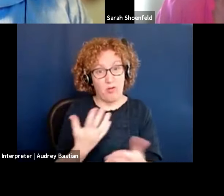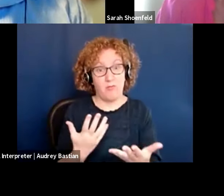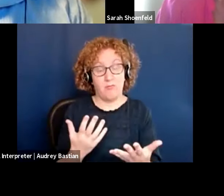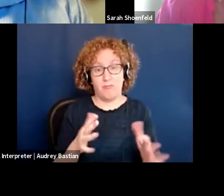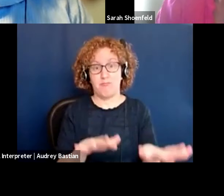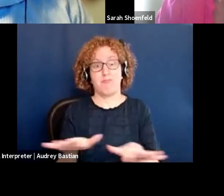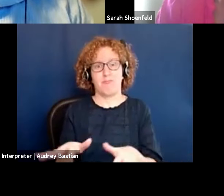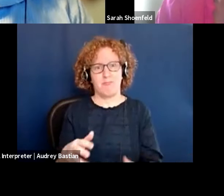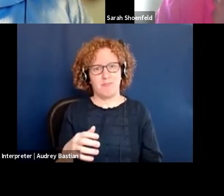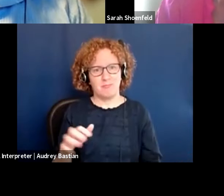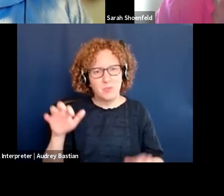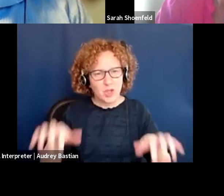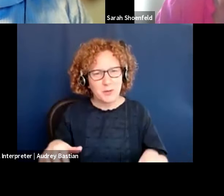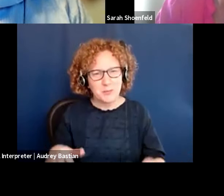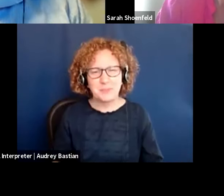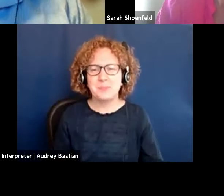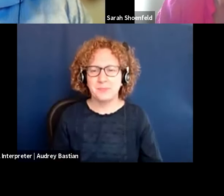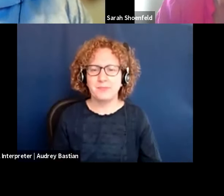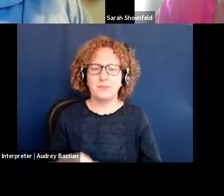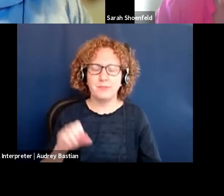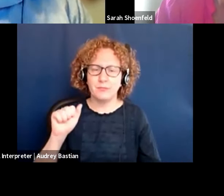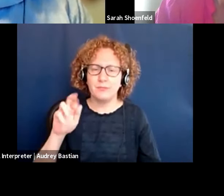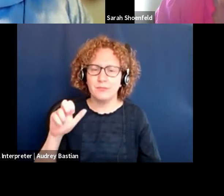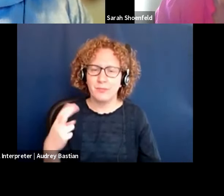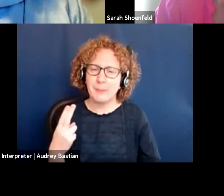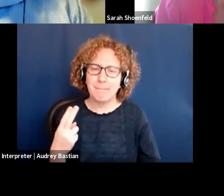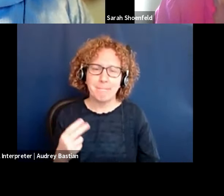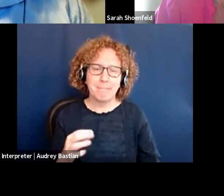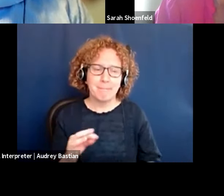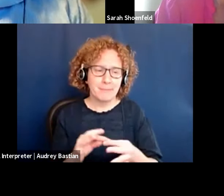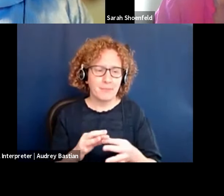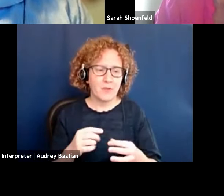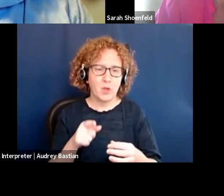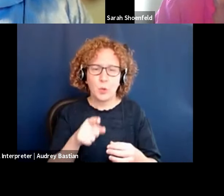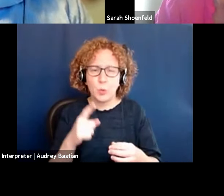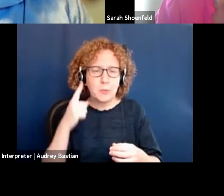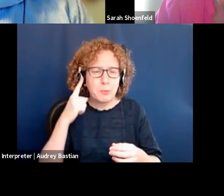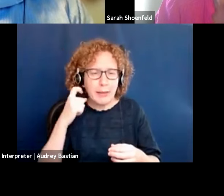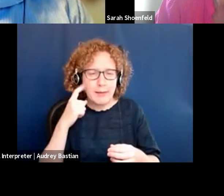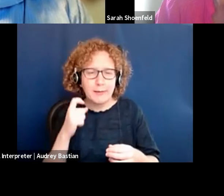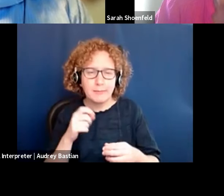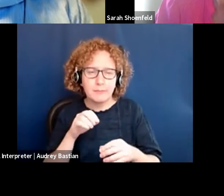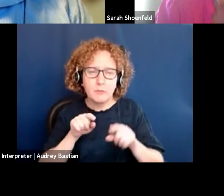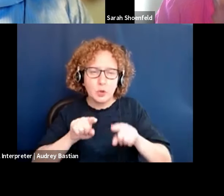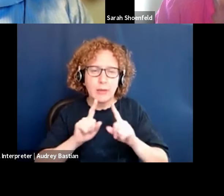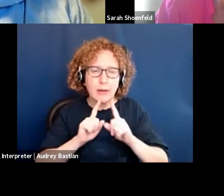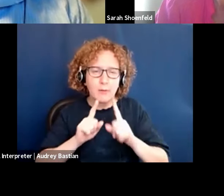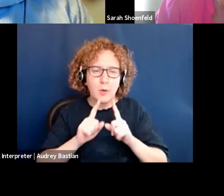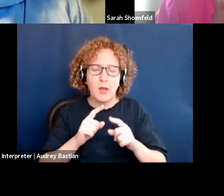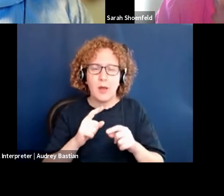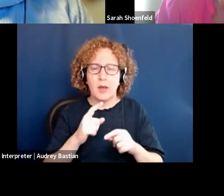Mm-hmm. Anyway, I'm sorry, any other thing you want me to clarify? Well, something that you had speculated about in your interview about the practice